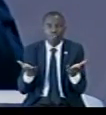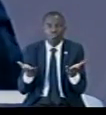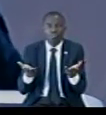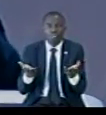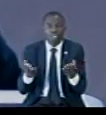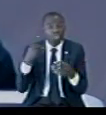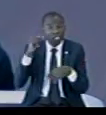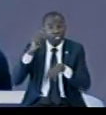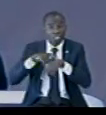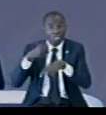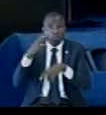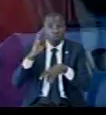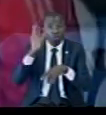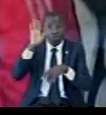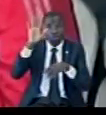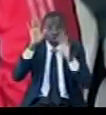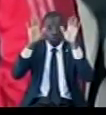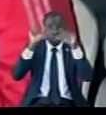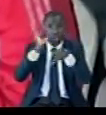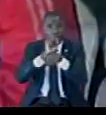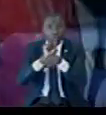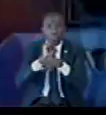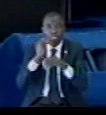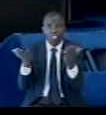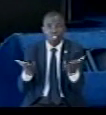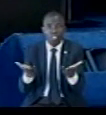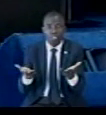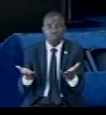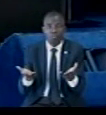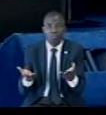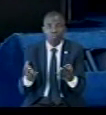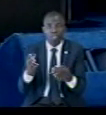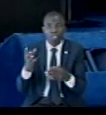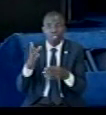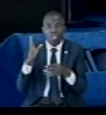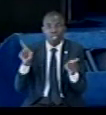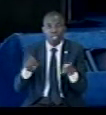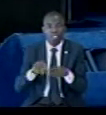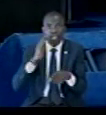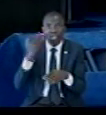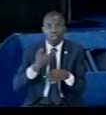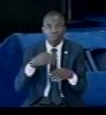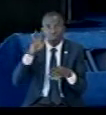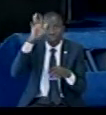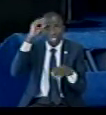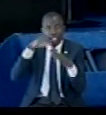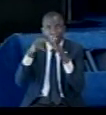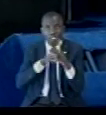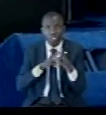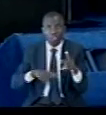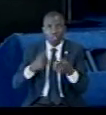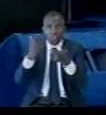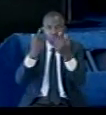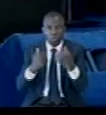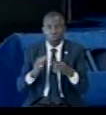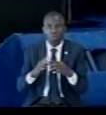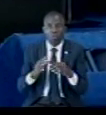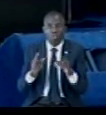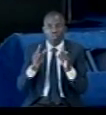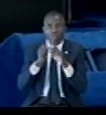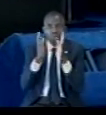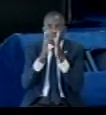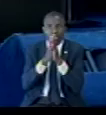here. I said the time of your miracle is here. As our Father in the Lord comes to